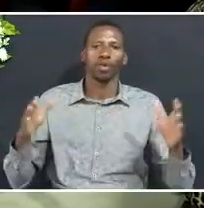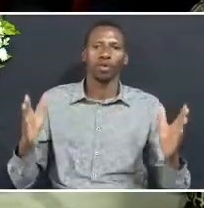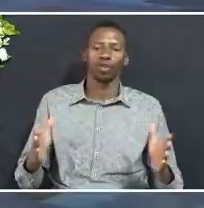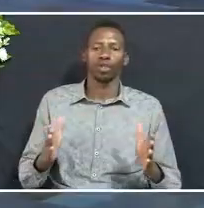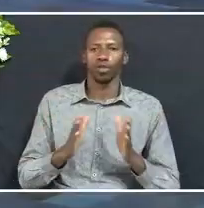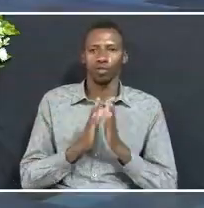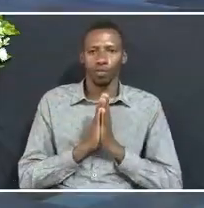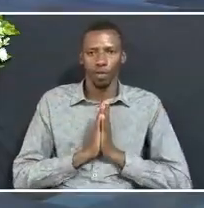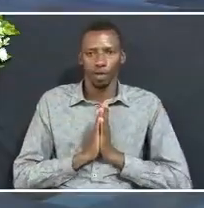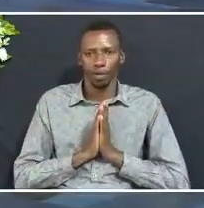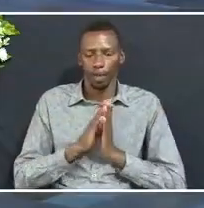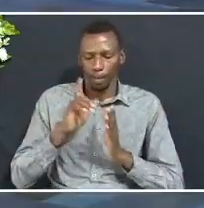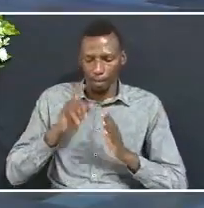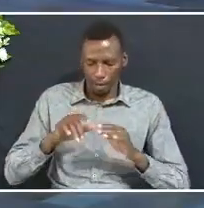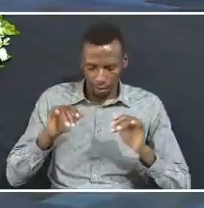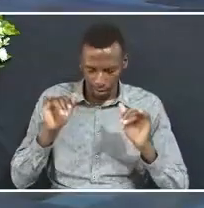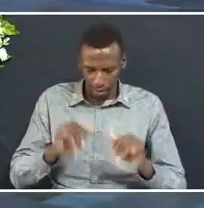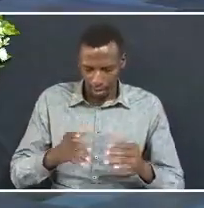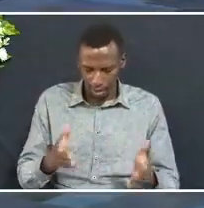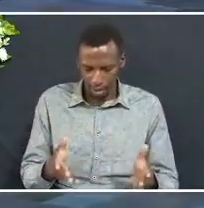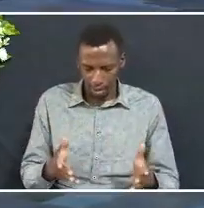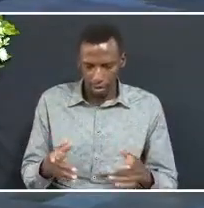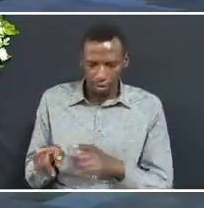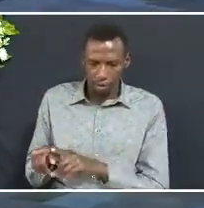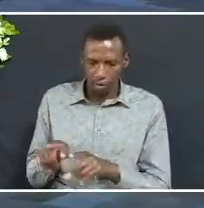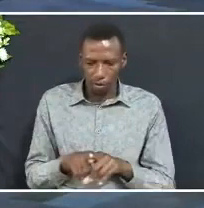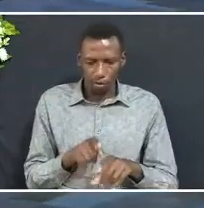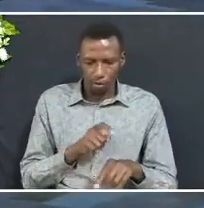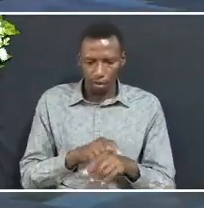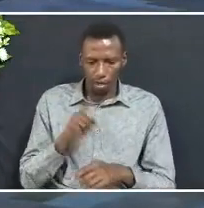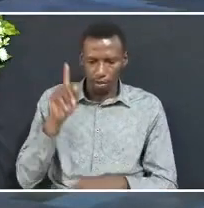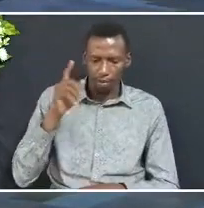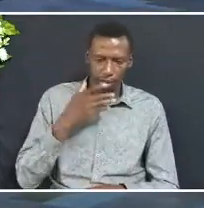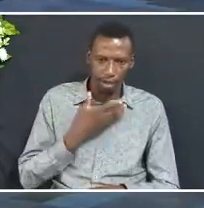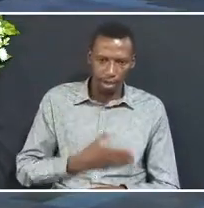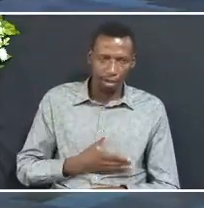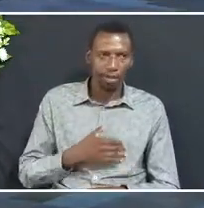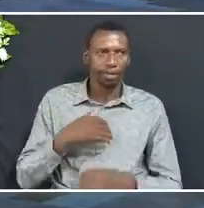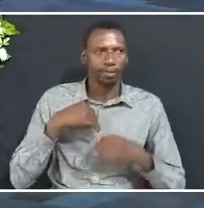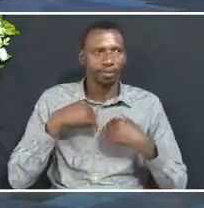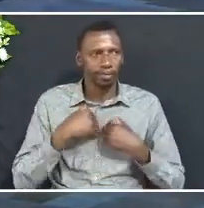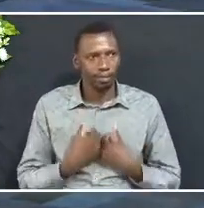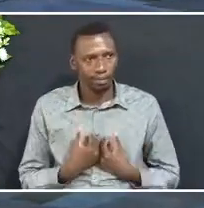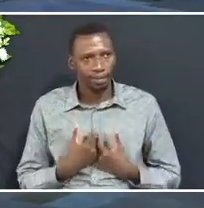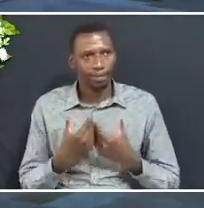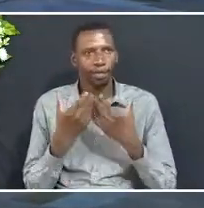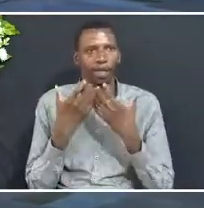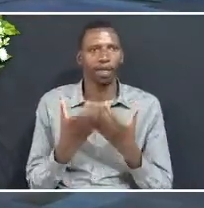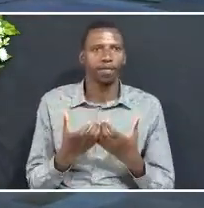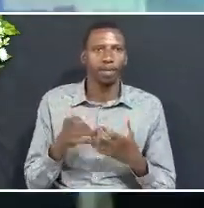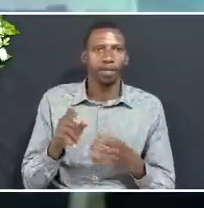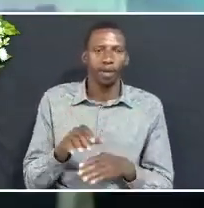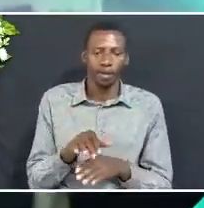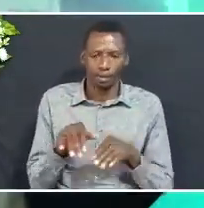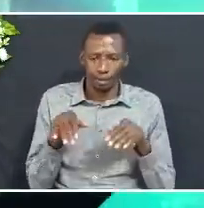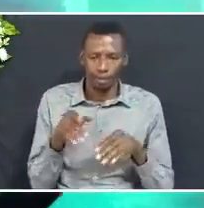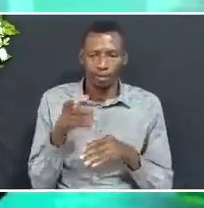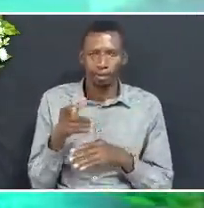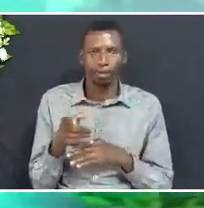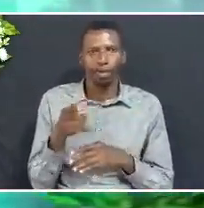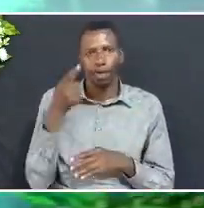I must pause here. Even when I'm hungry and tired and weary, I must pause here